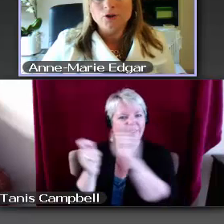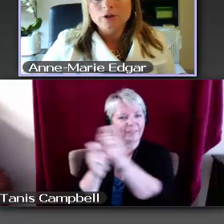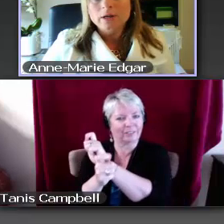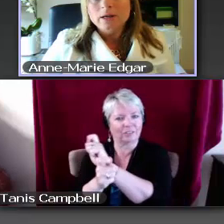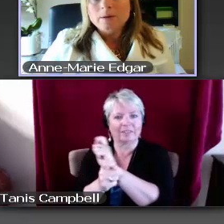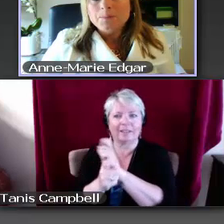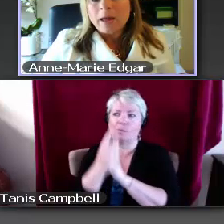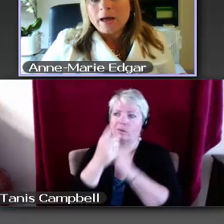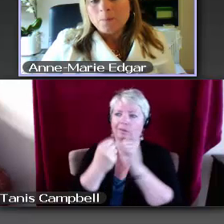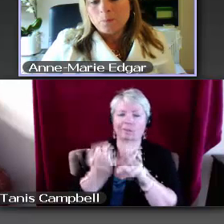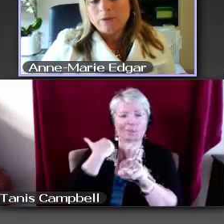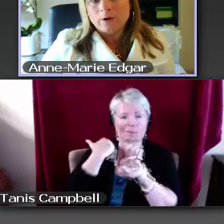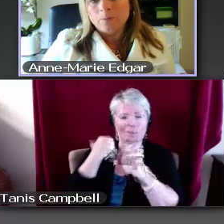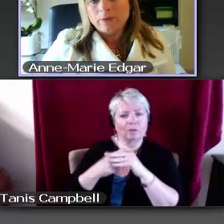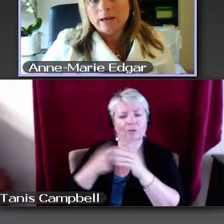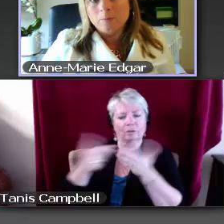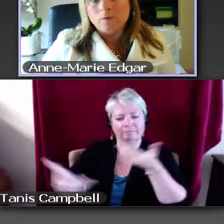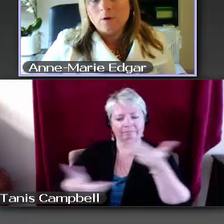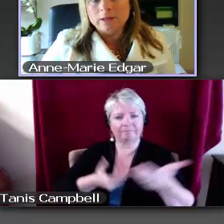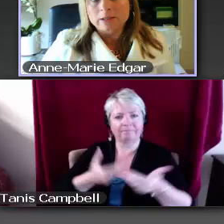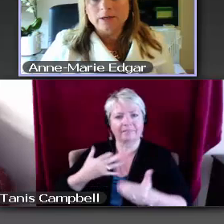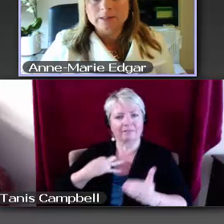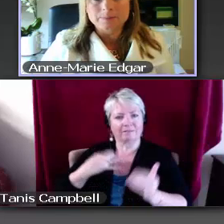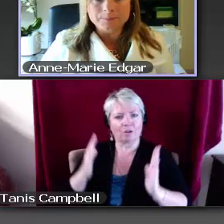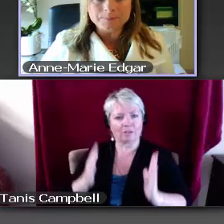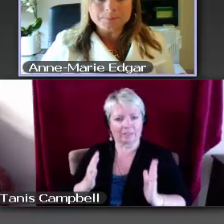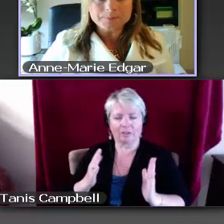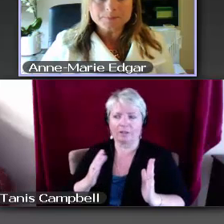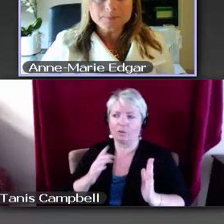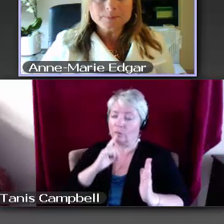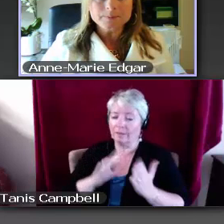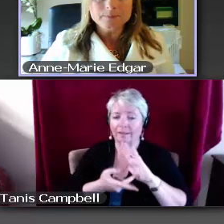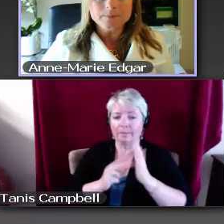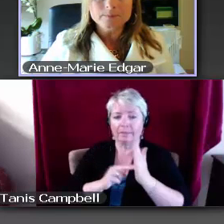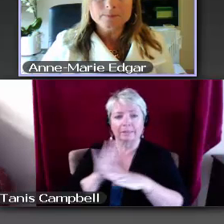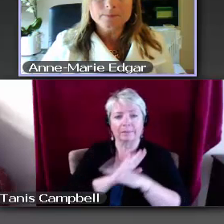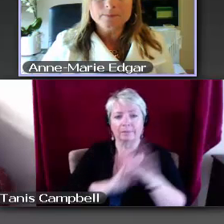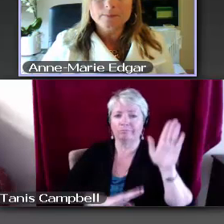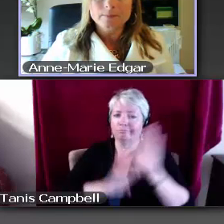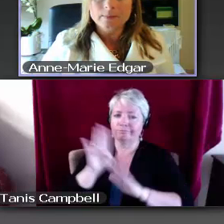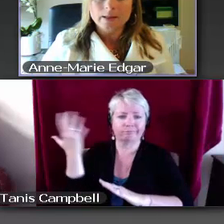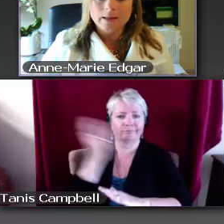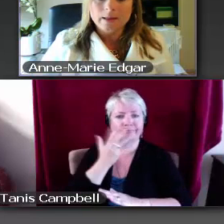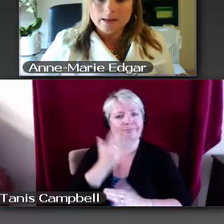so much with the help of volunteers.